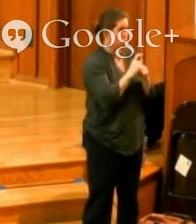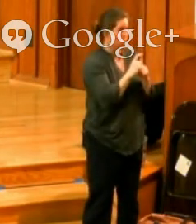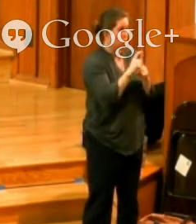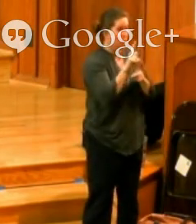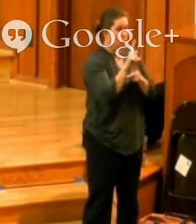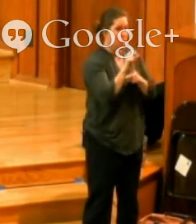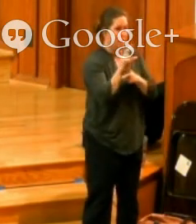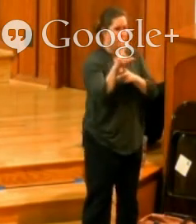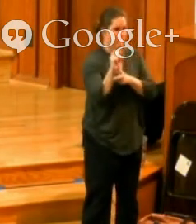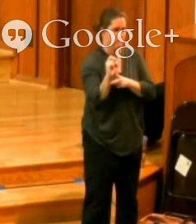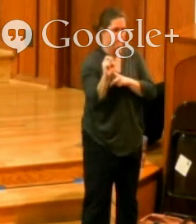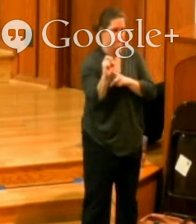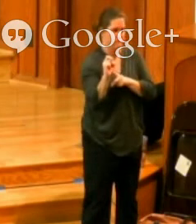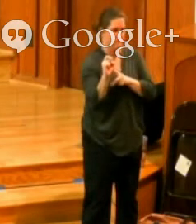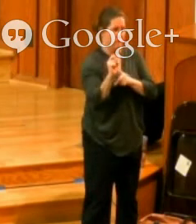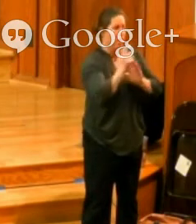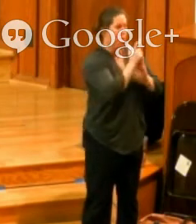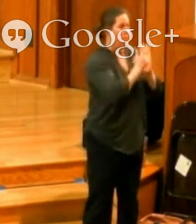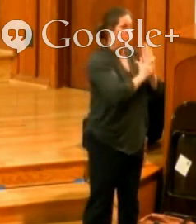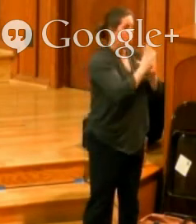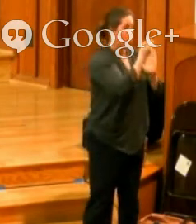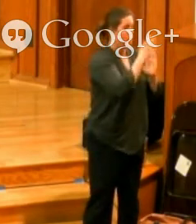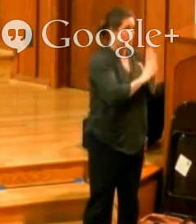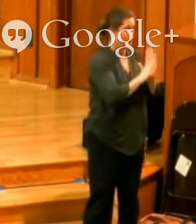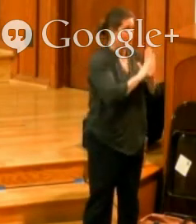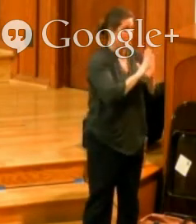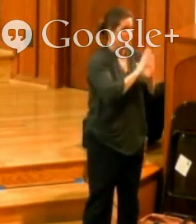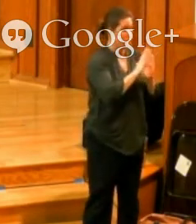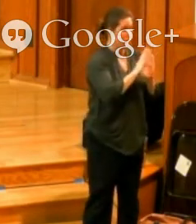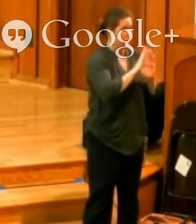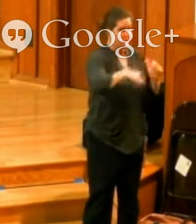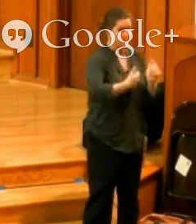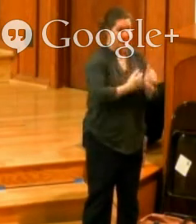Love. Because the law of God is all about the law of